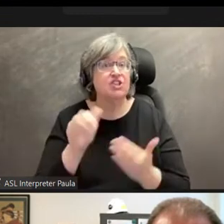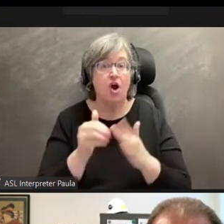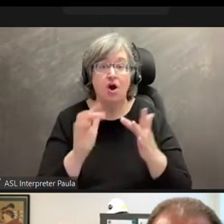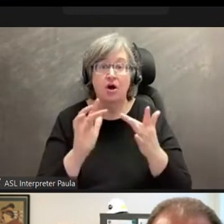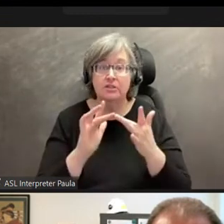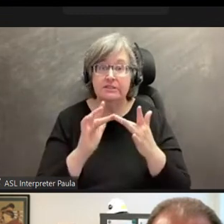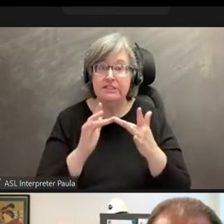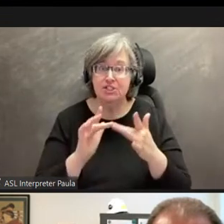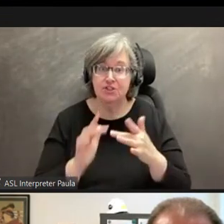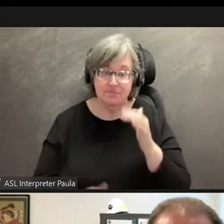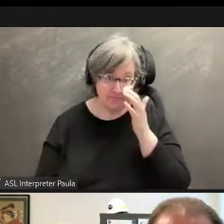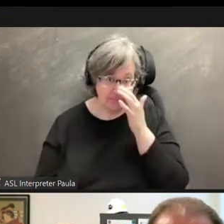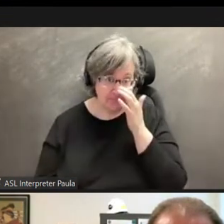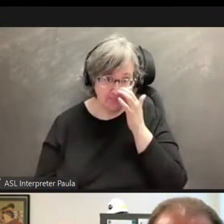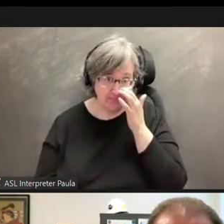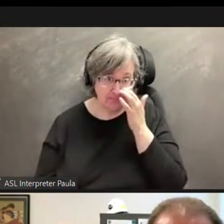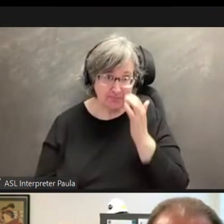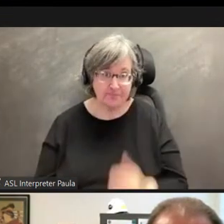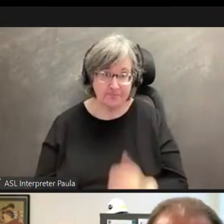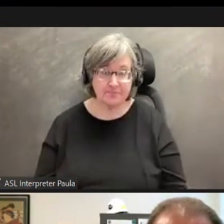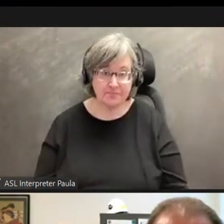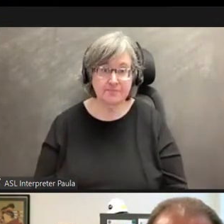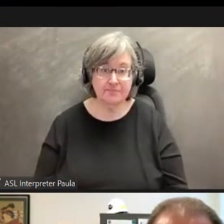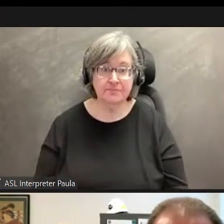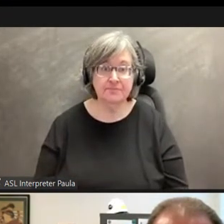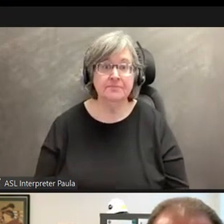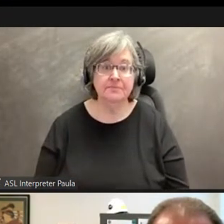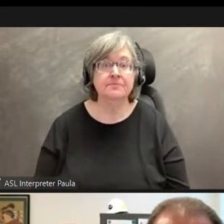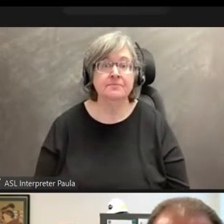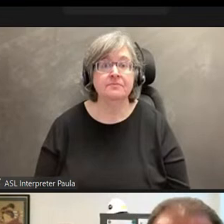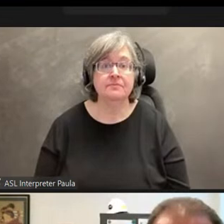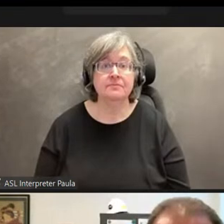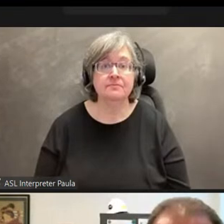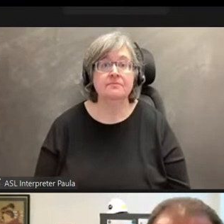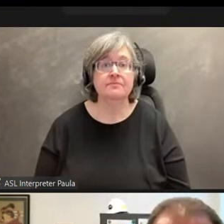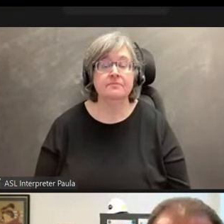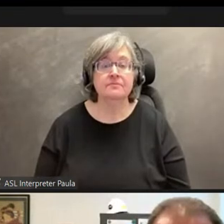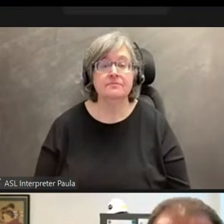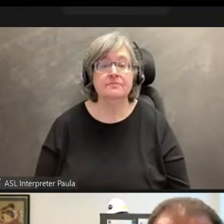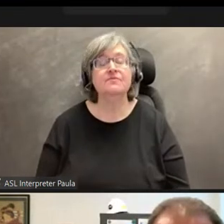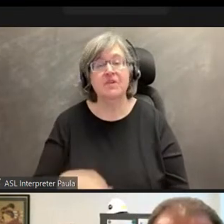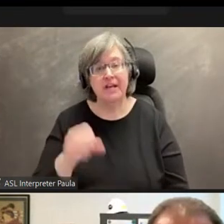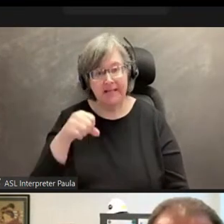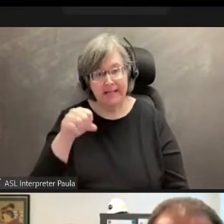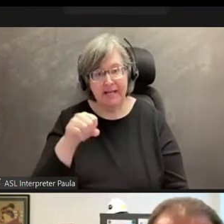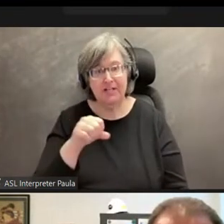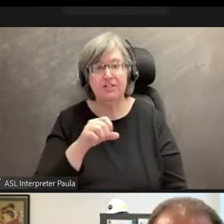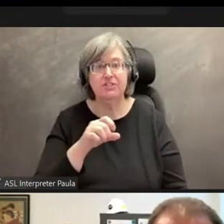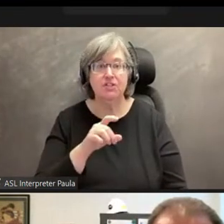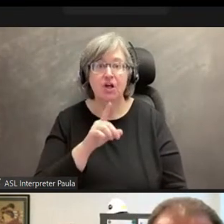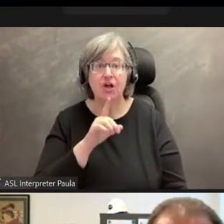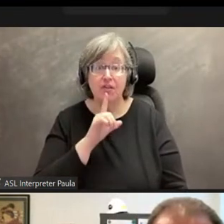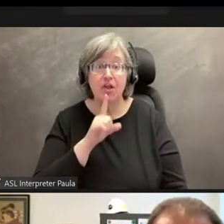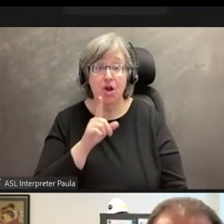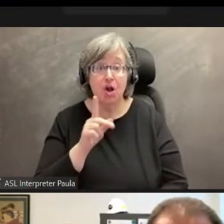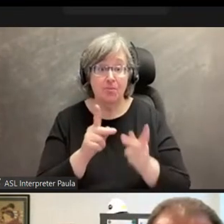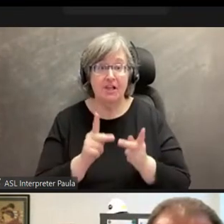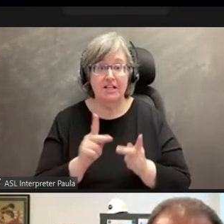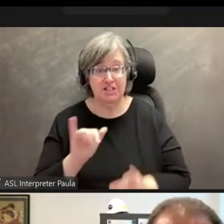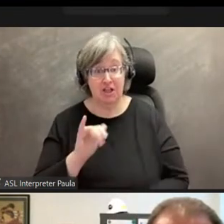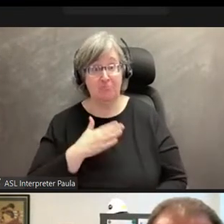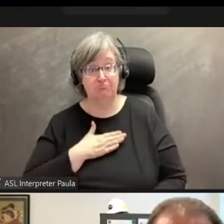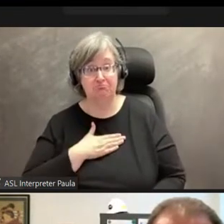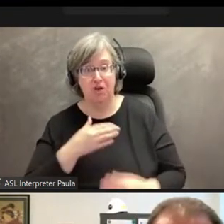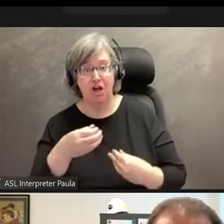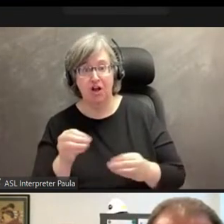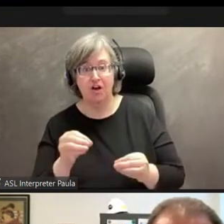now. Yeah. And so that, I mean, yes, there are places like our office that will assist people in